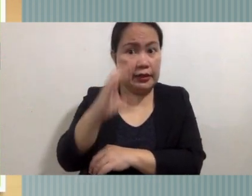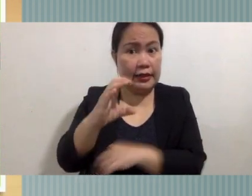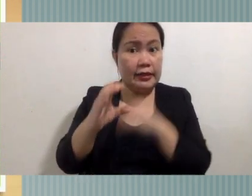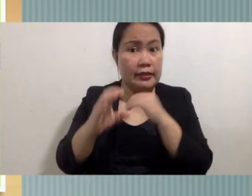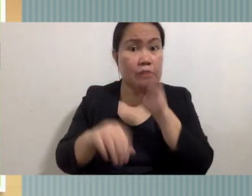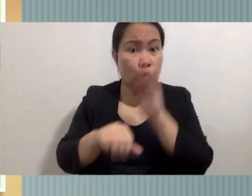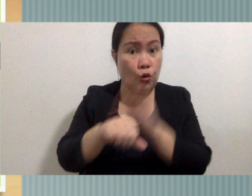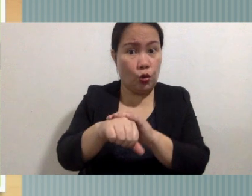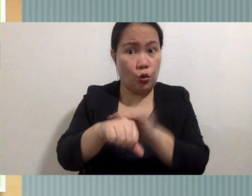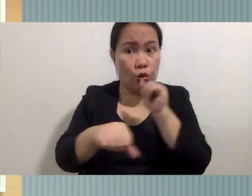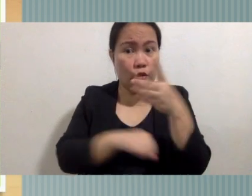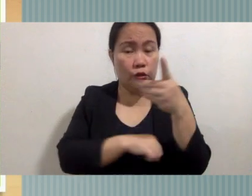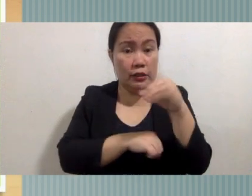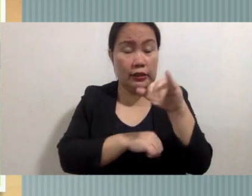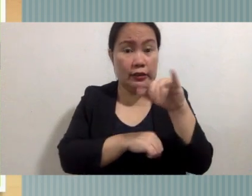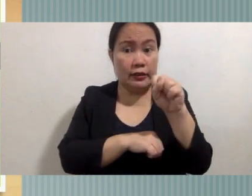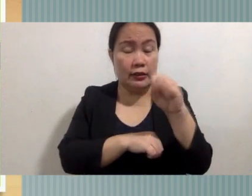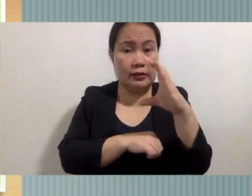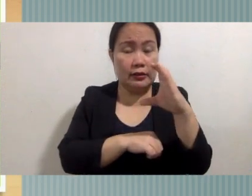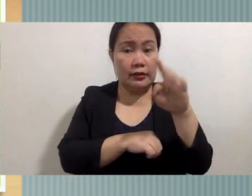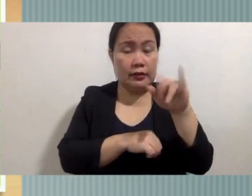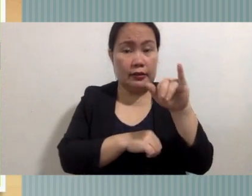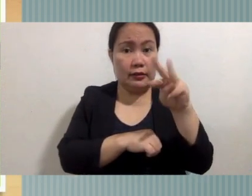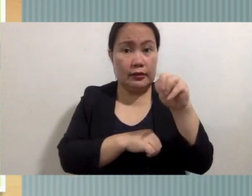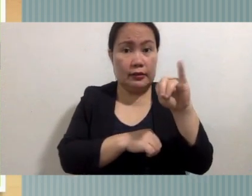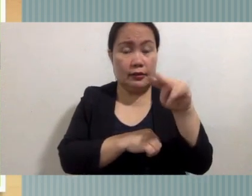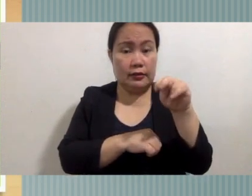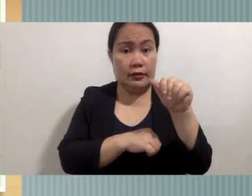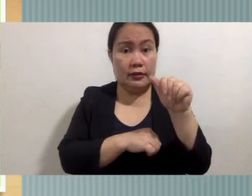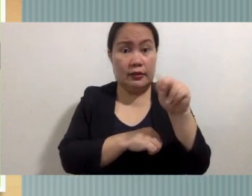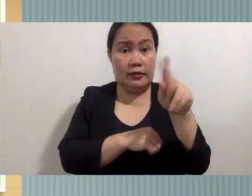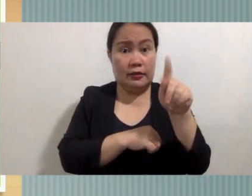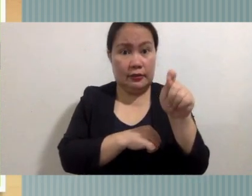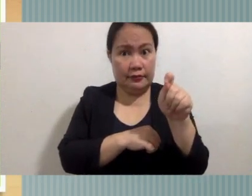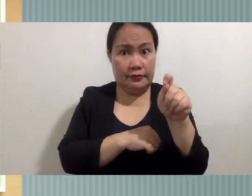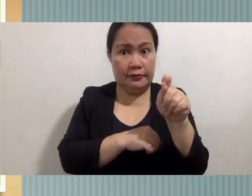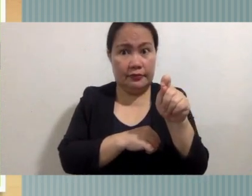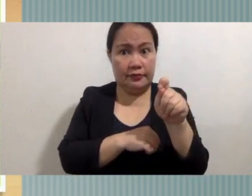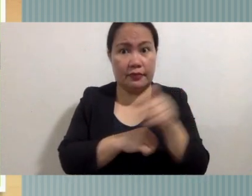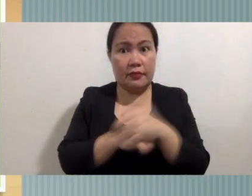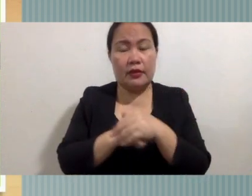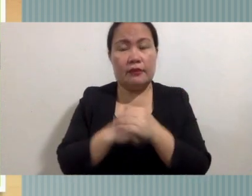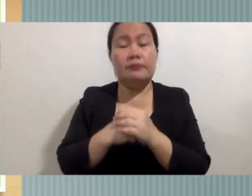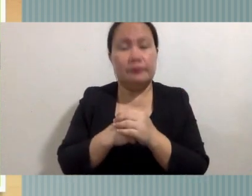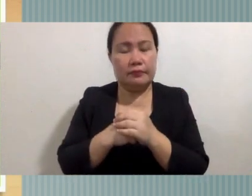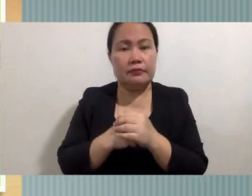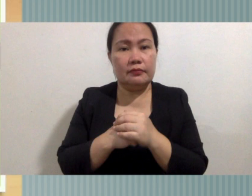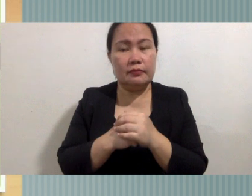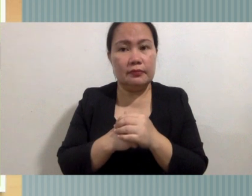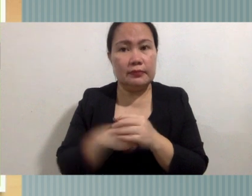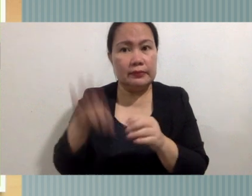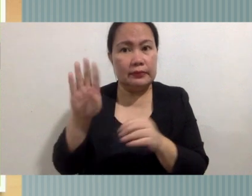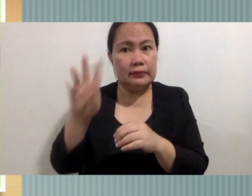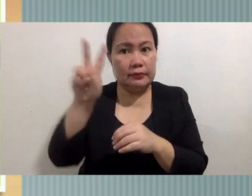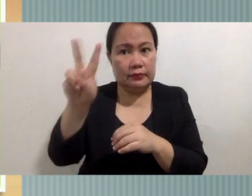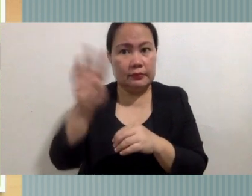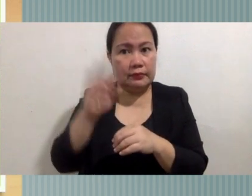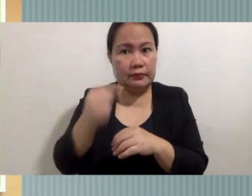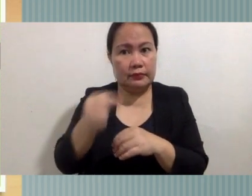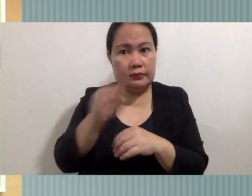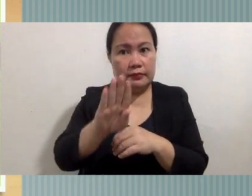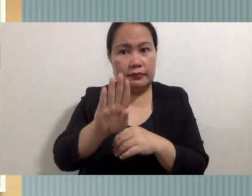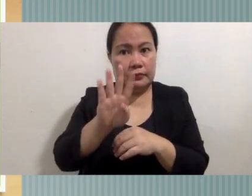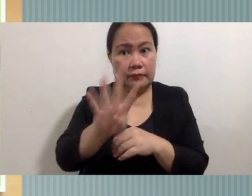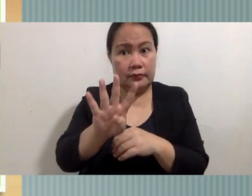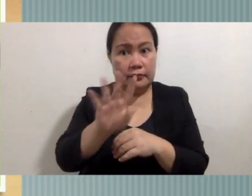called the discriminant. So itong b squared minus 4ac, ito yung tinatawag nating discriminant. So ano